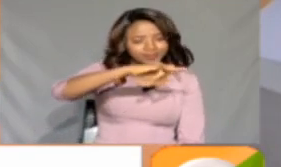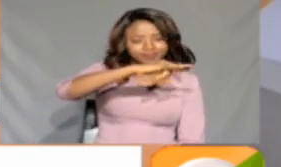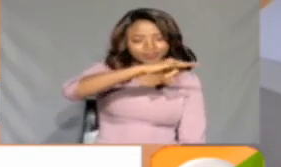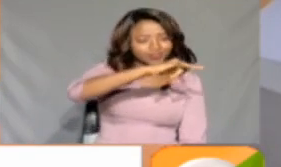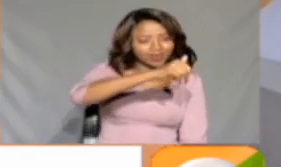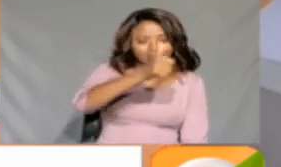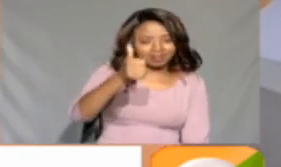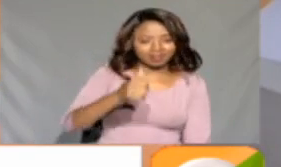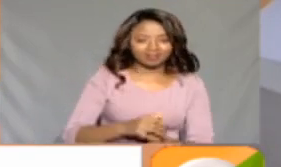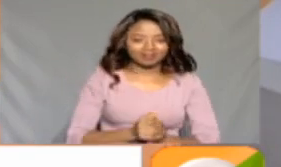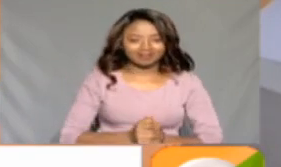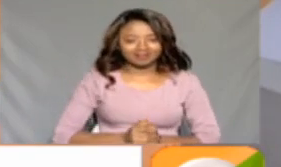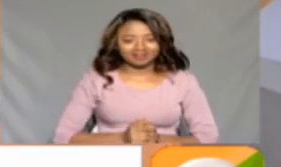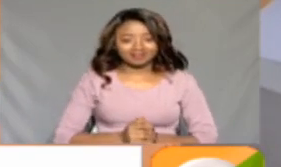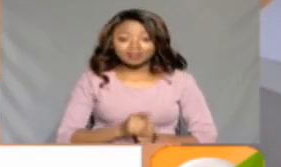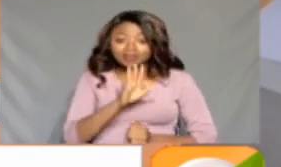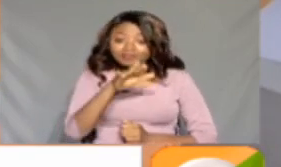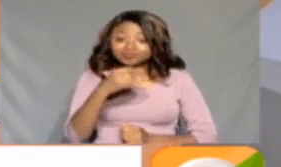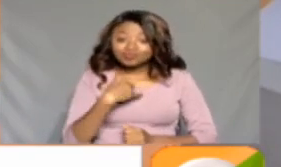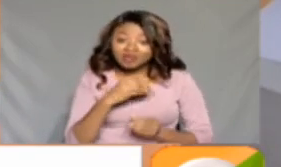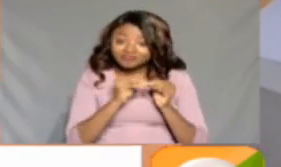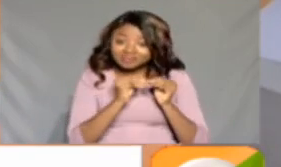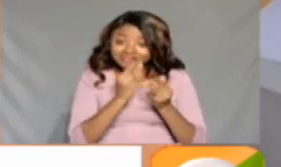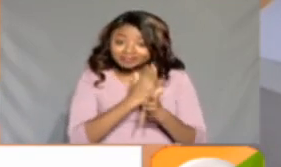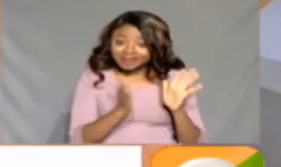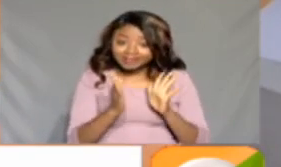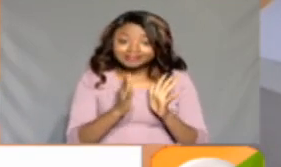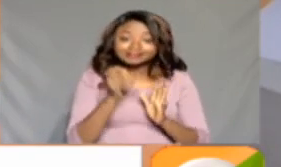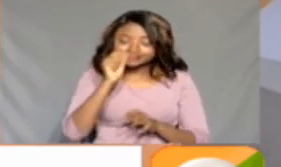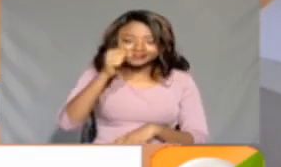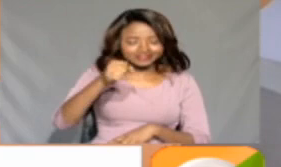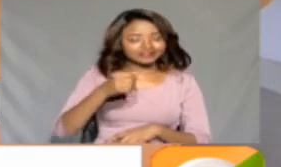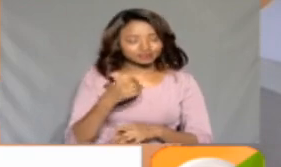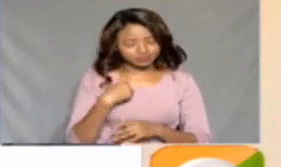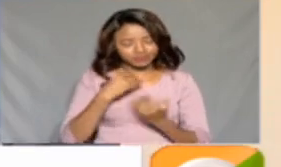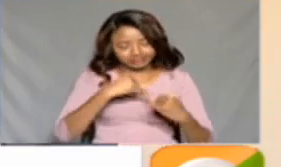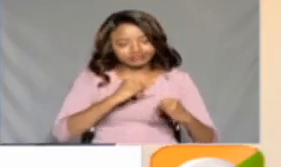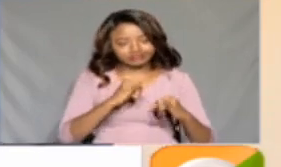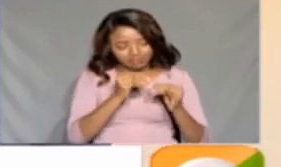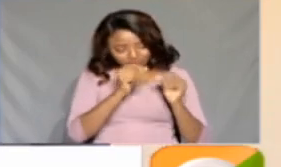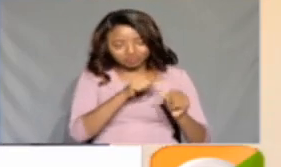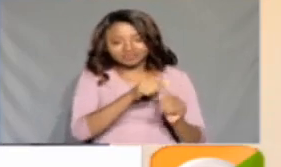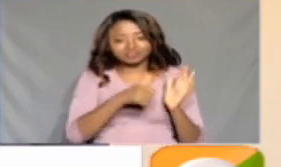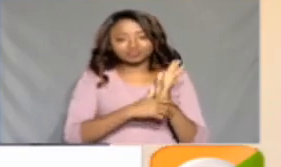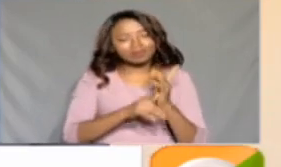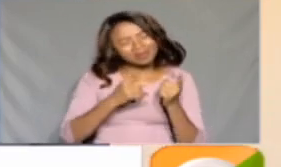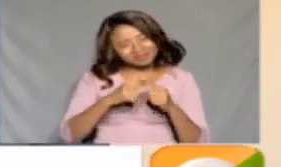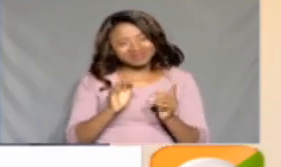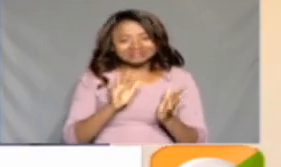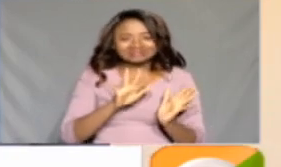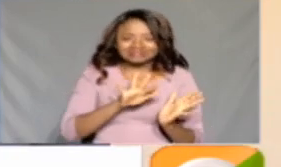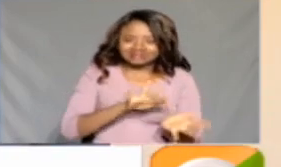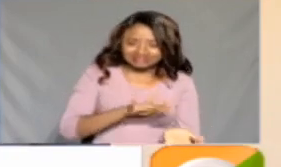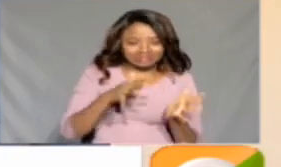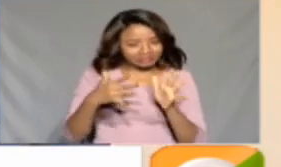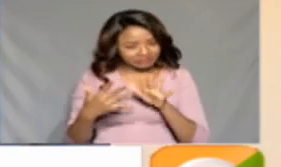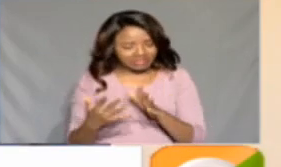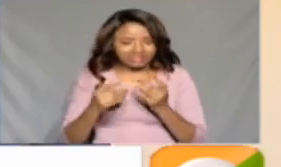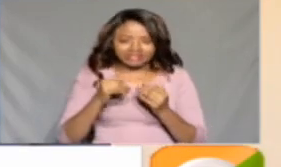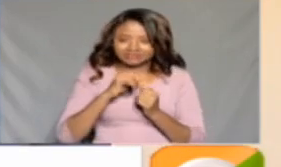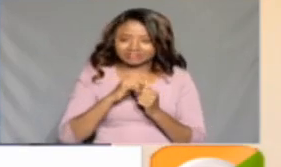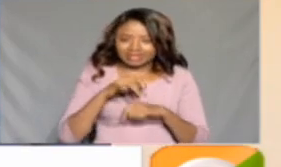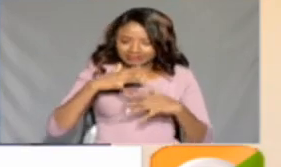of sorts to oh, yes. address these concerns? And when? Yes, we'll try. But sometimes when people